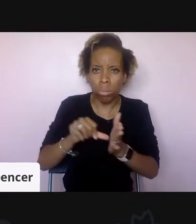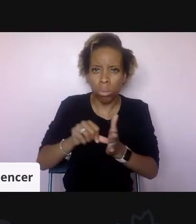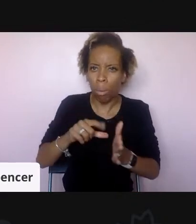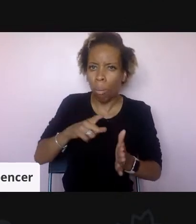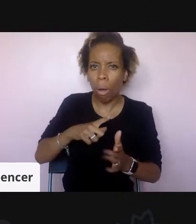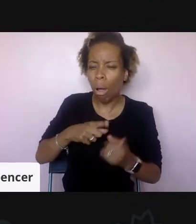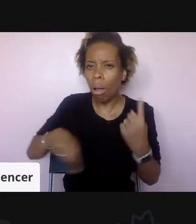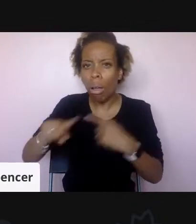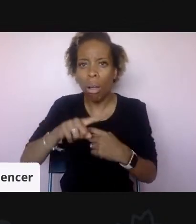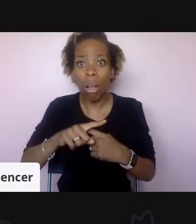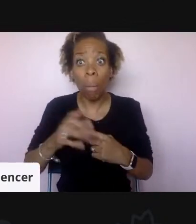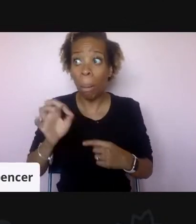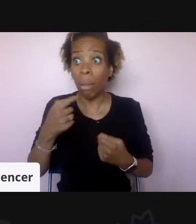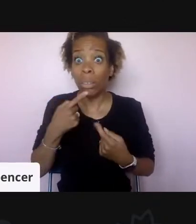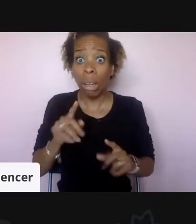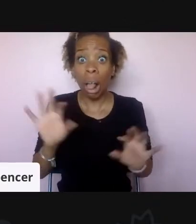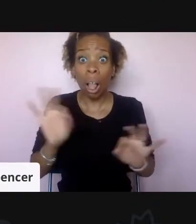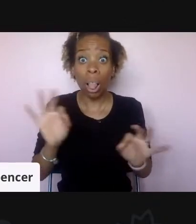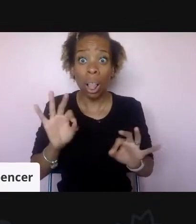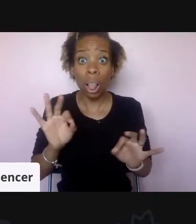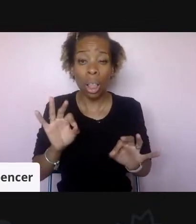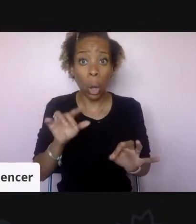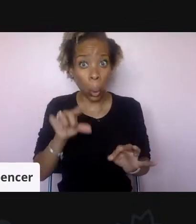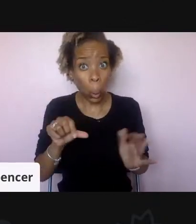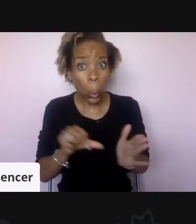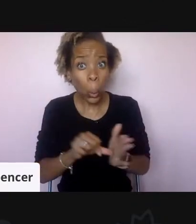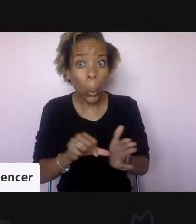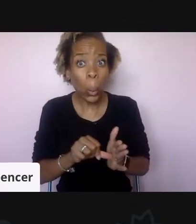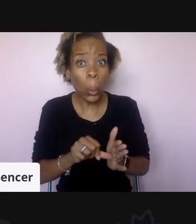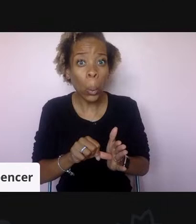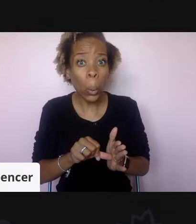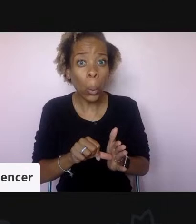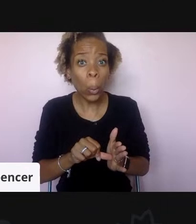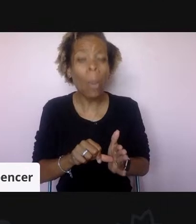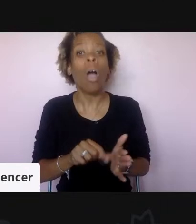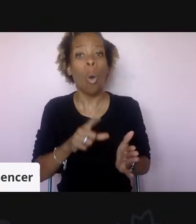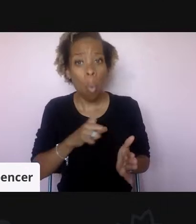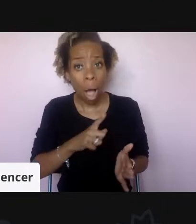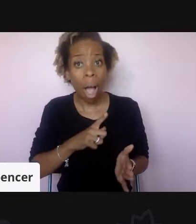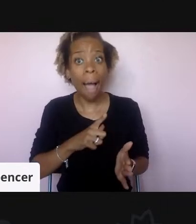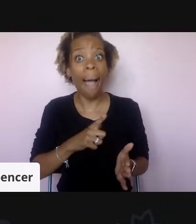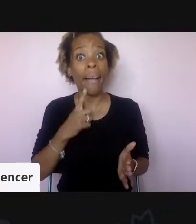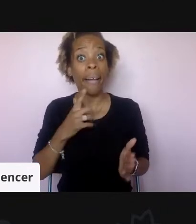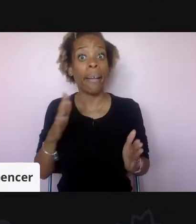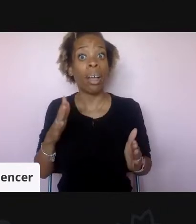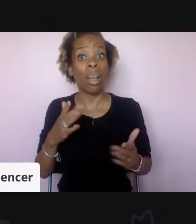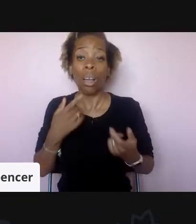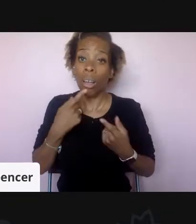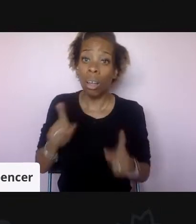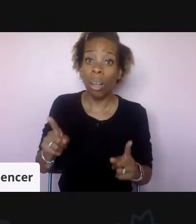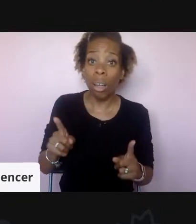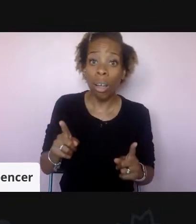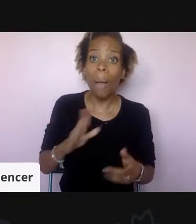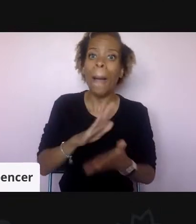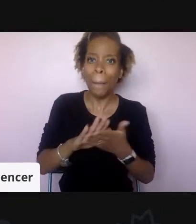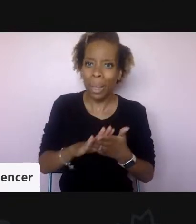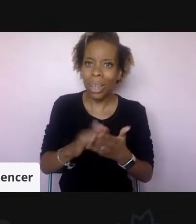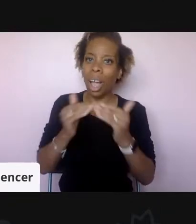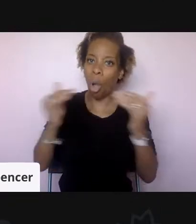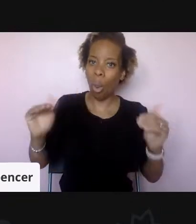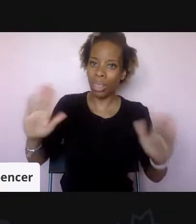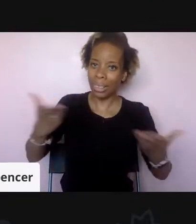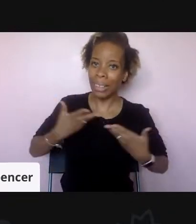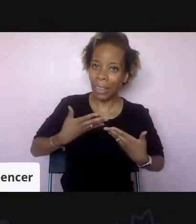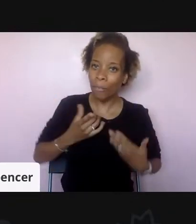have declared, which is a really big issue, because in order to actually be covered by equality law, one needs to declare.